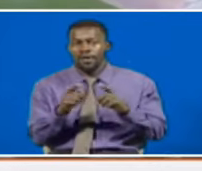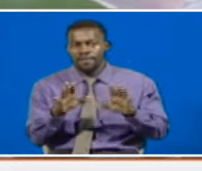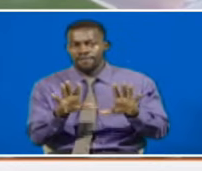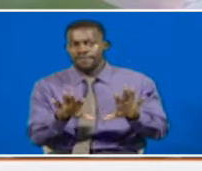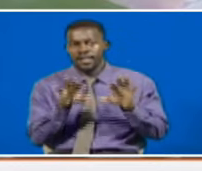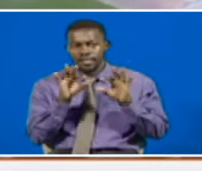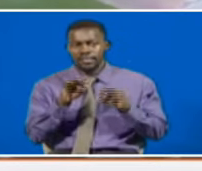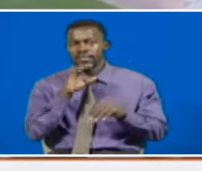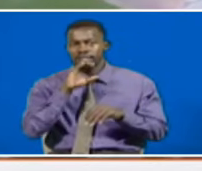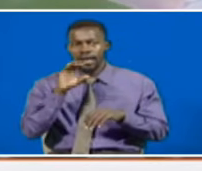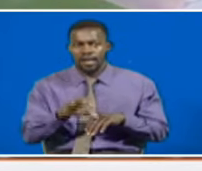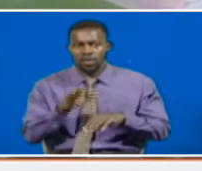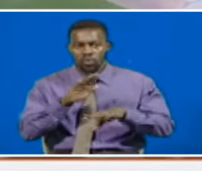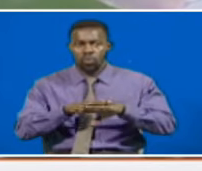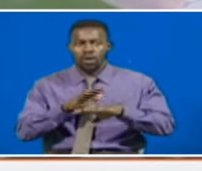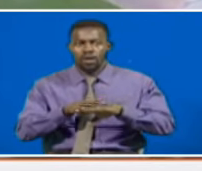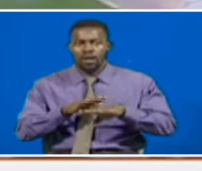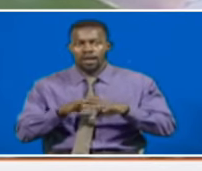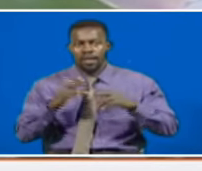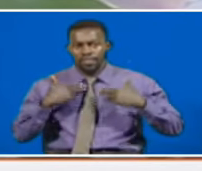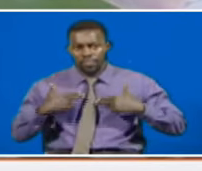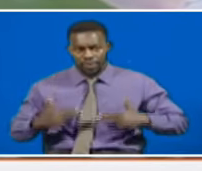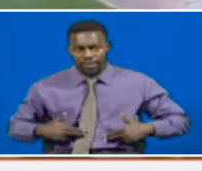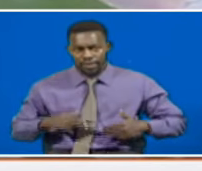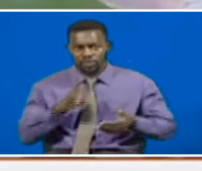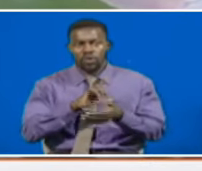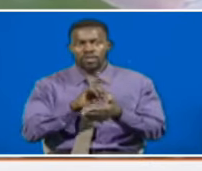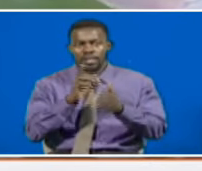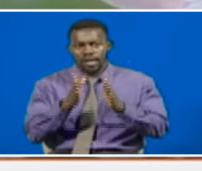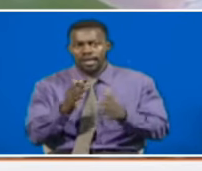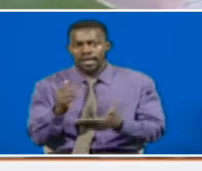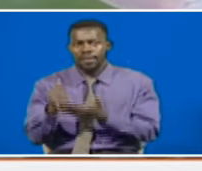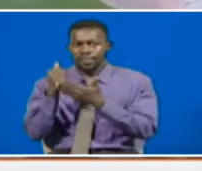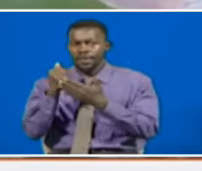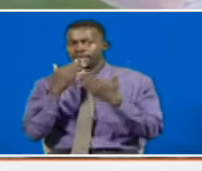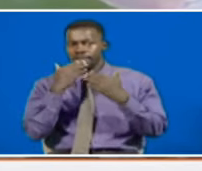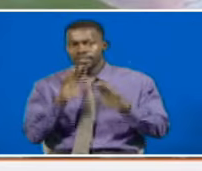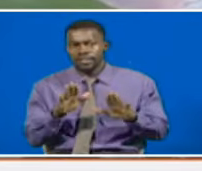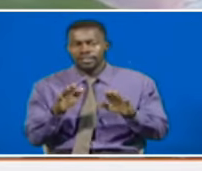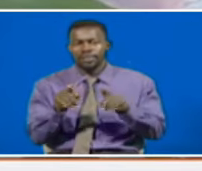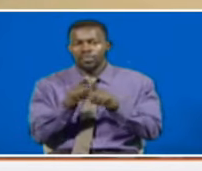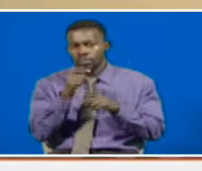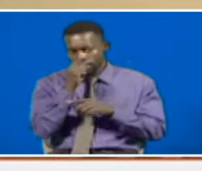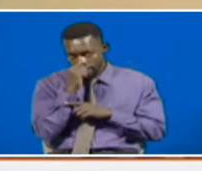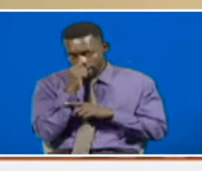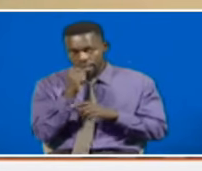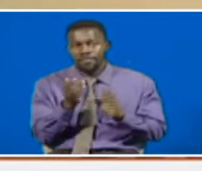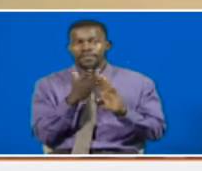sawa kabisa, mtoto ametibiwa, ameshughulikiwa, na tunawatakia shifa ya haraka.